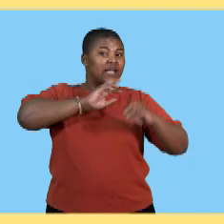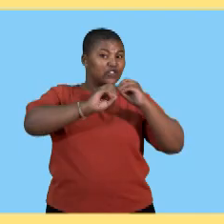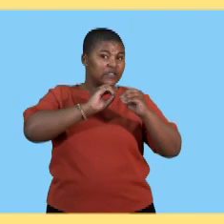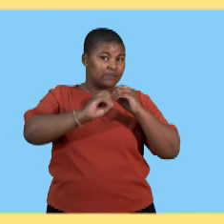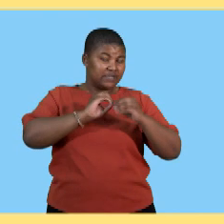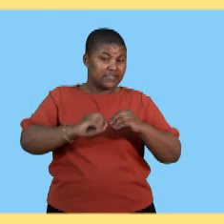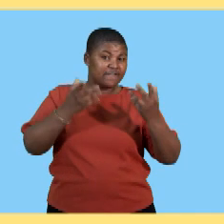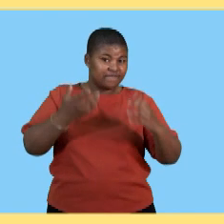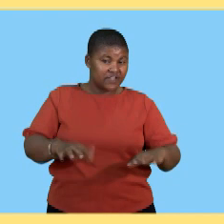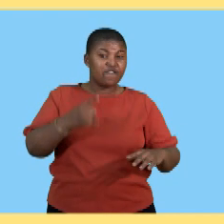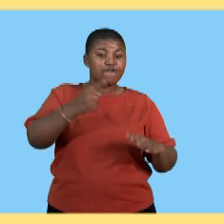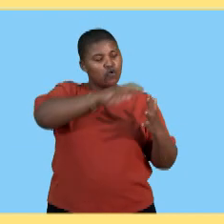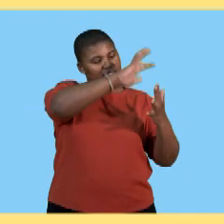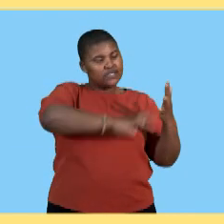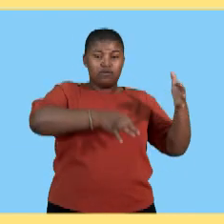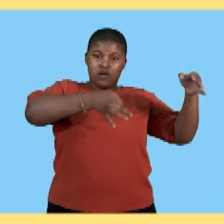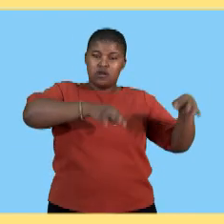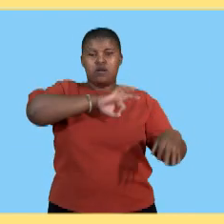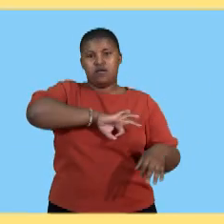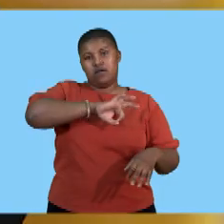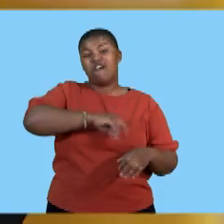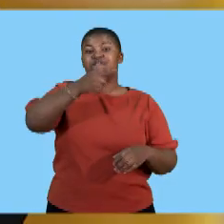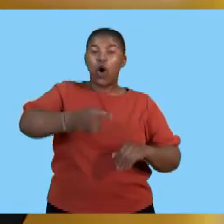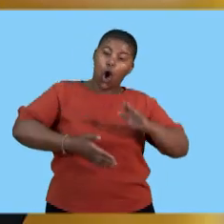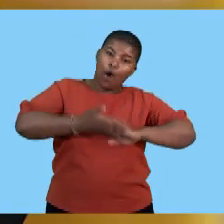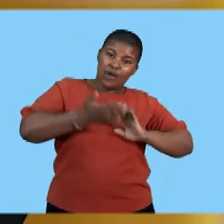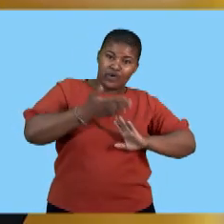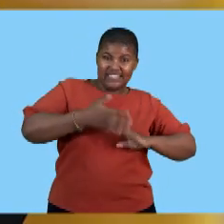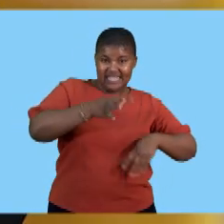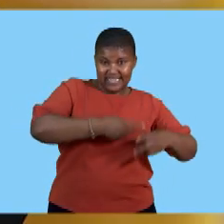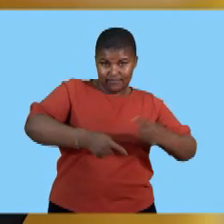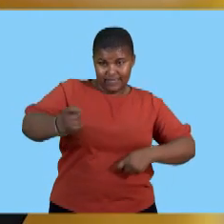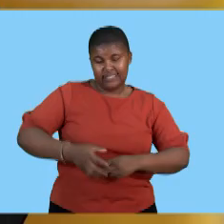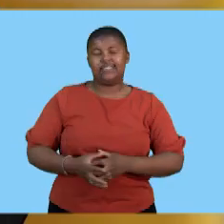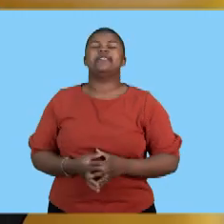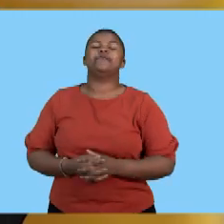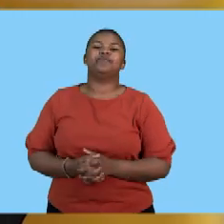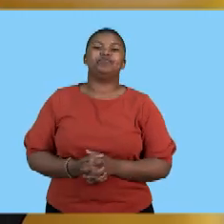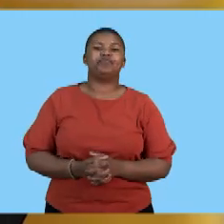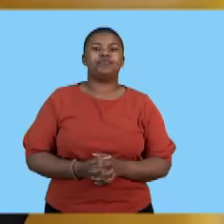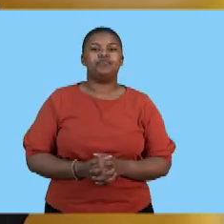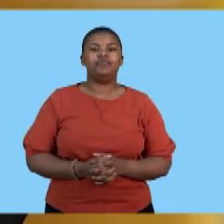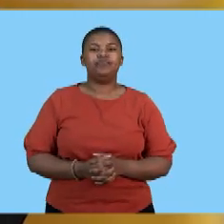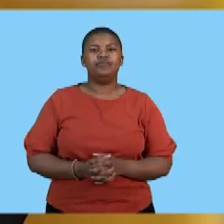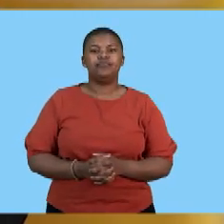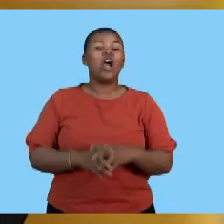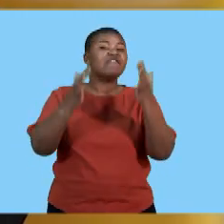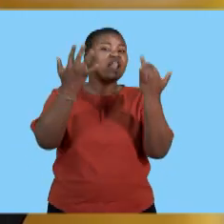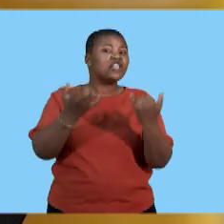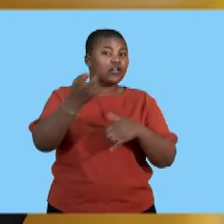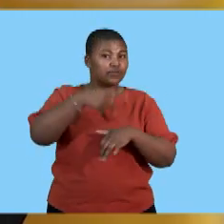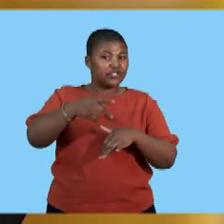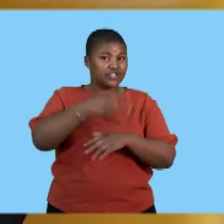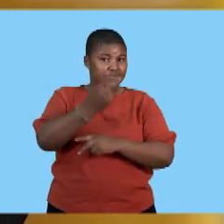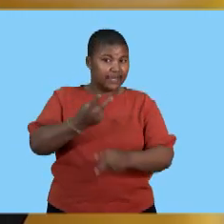in both the statement of comprehensive income under operating expenses and in the statement of financial position under your trade and